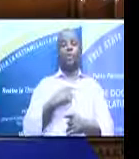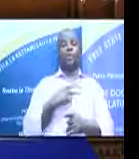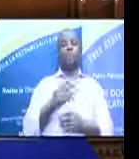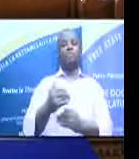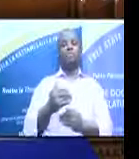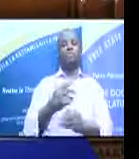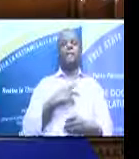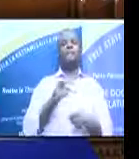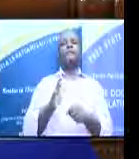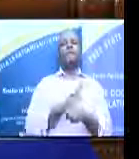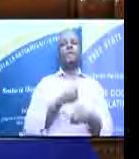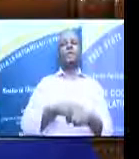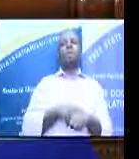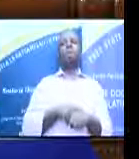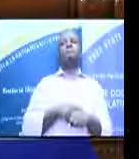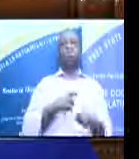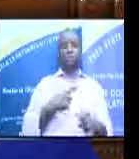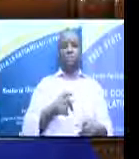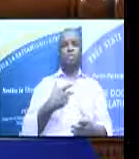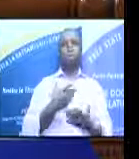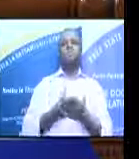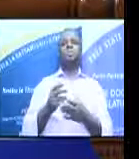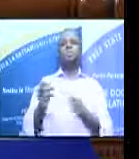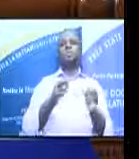posts on the completion of their